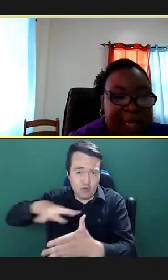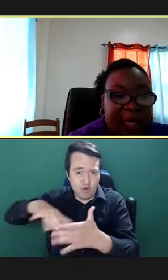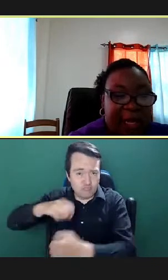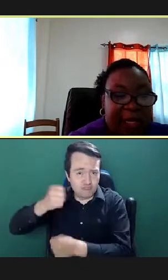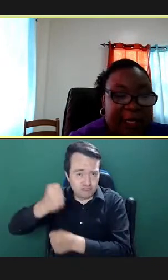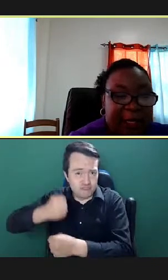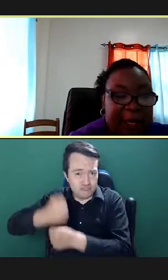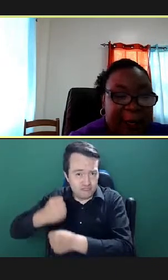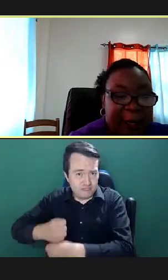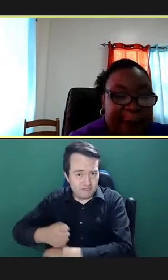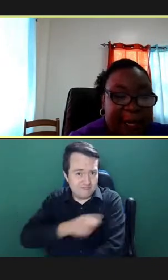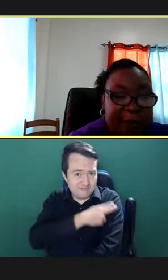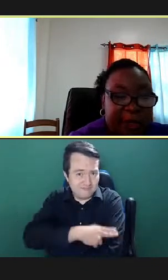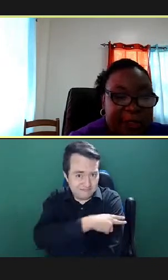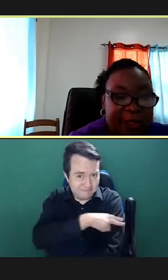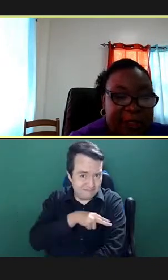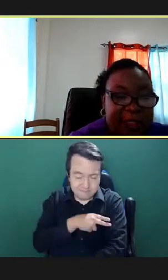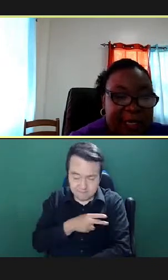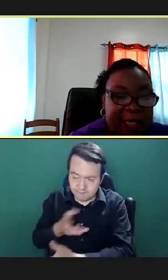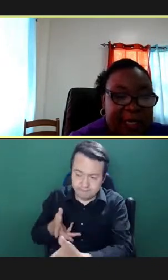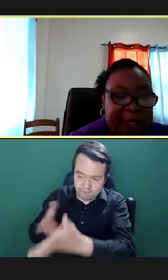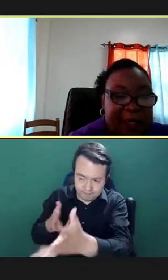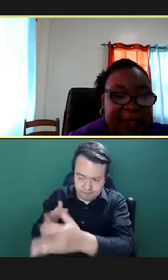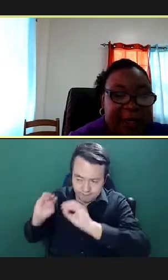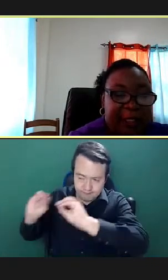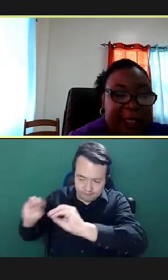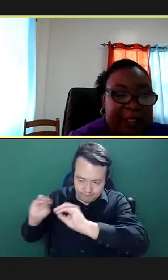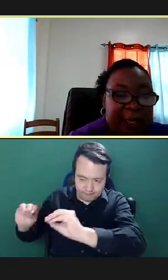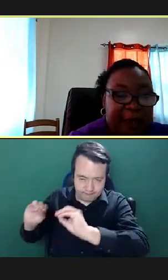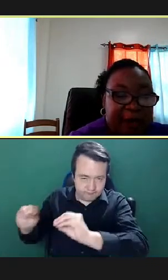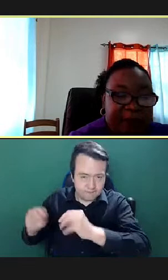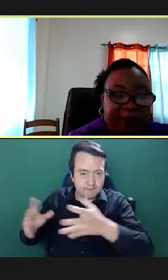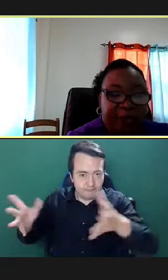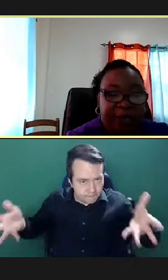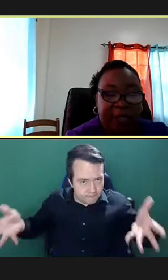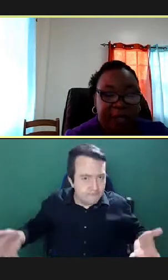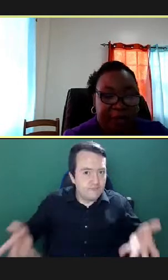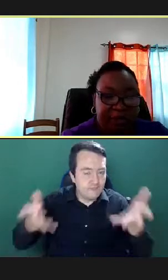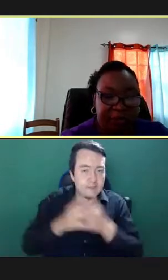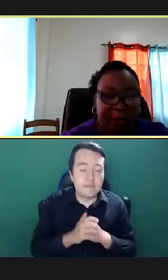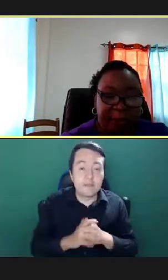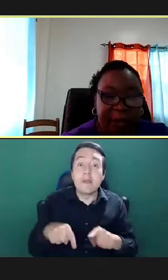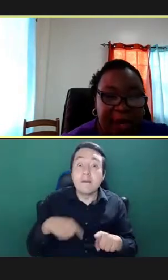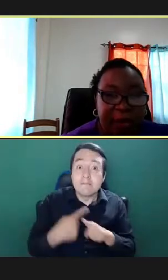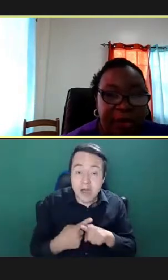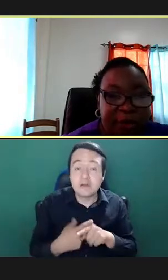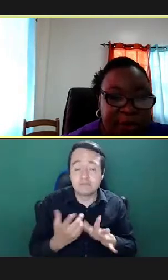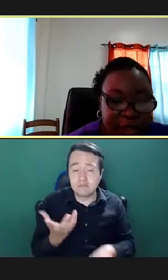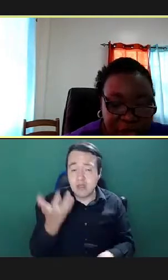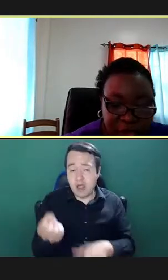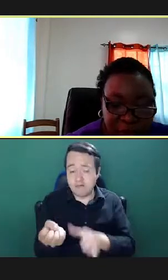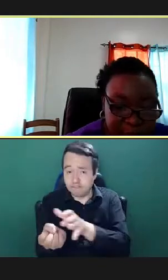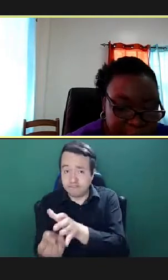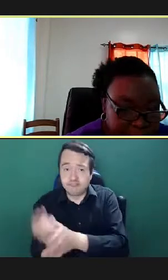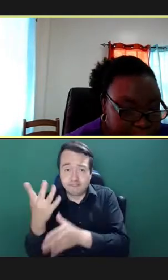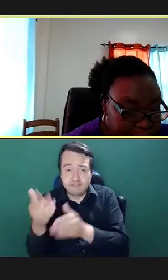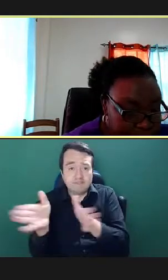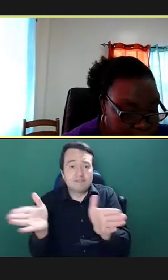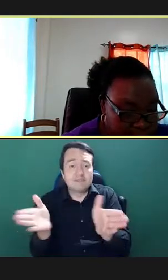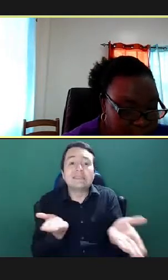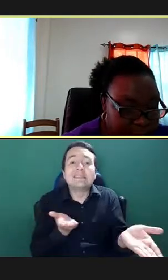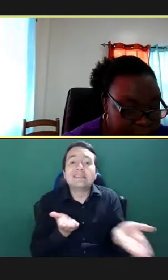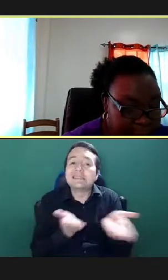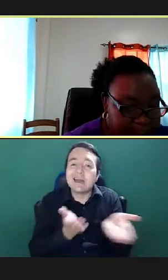service. And I want to say here that a lot of the funding was from PAHO WHO.